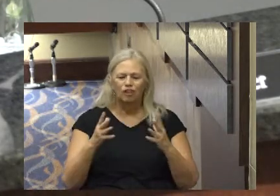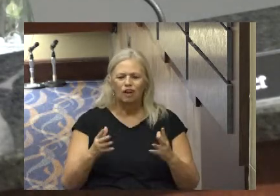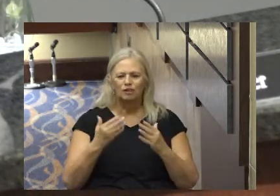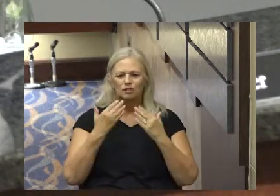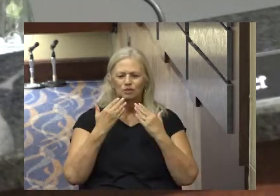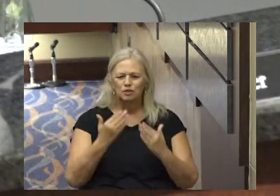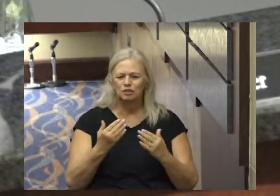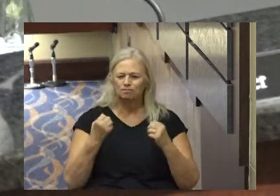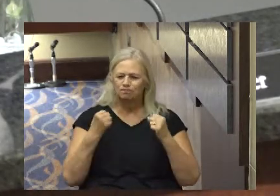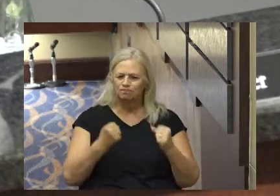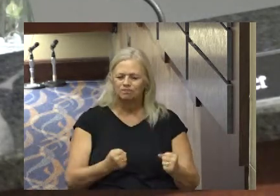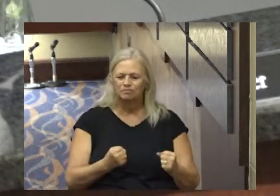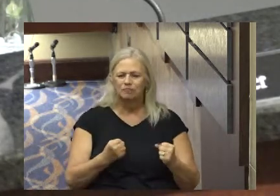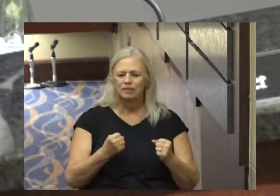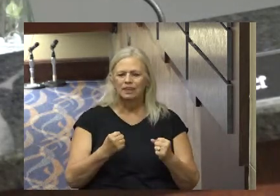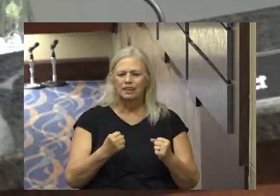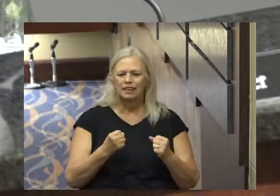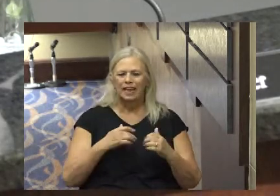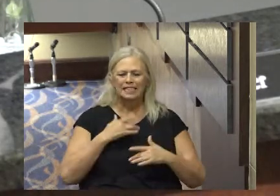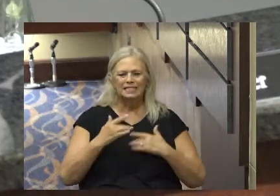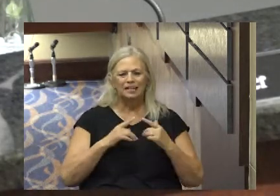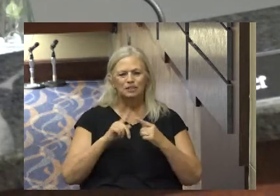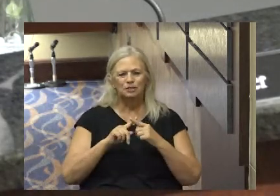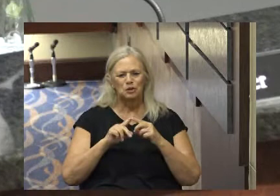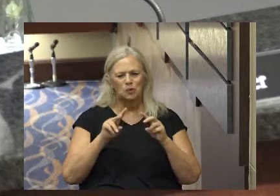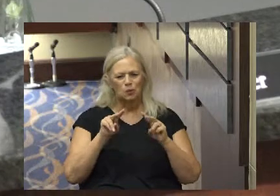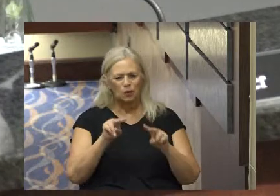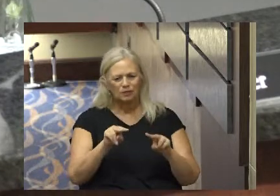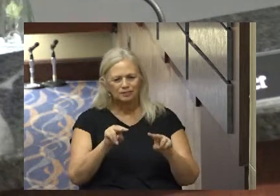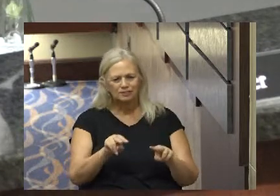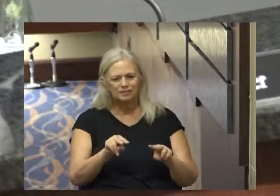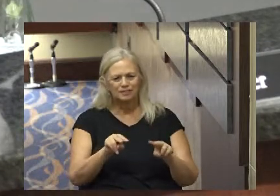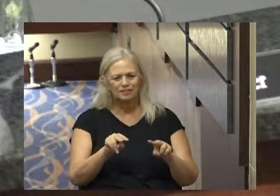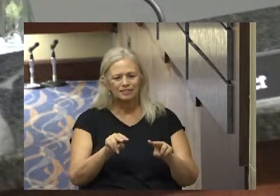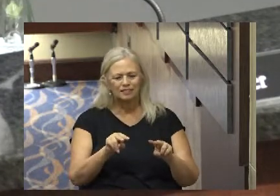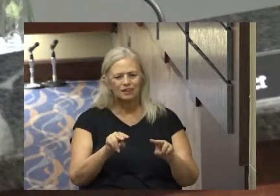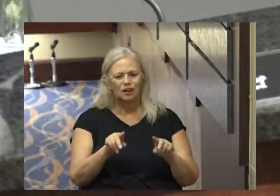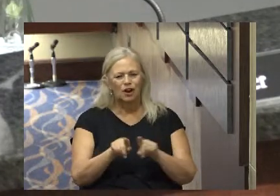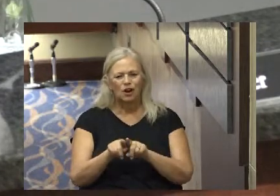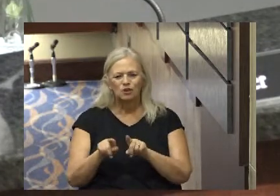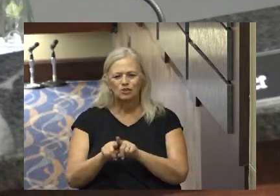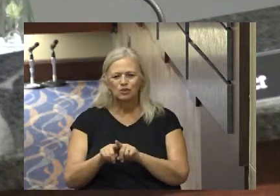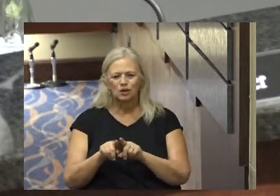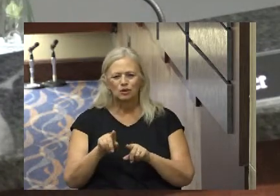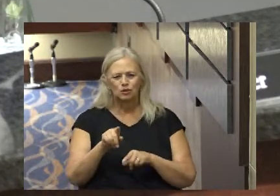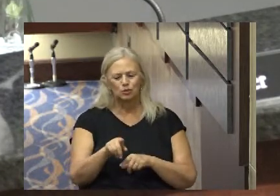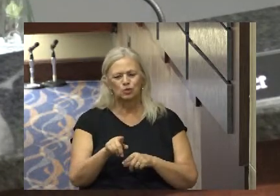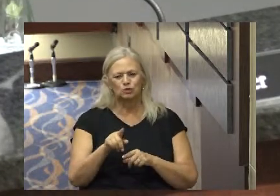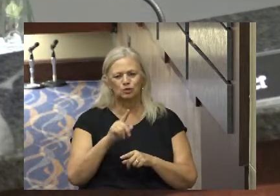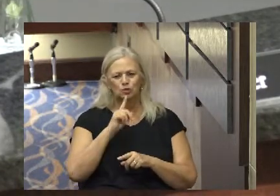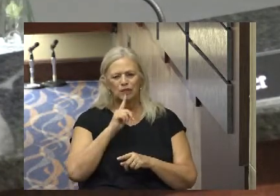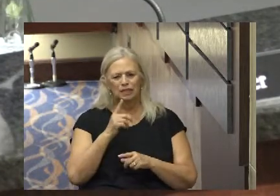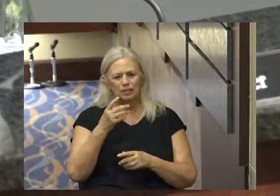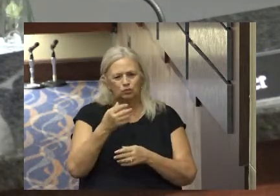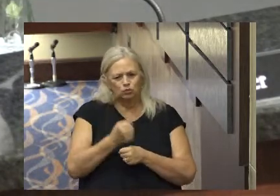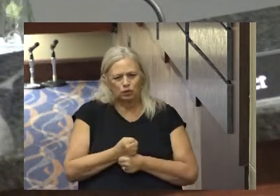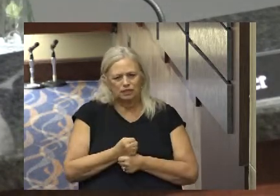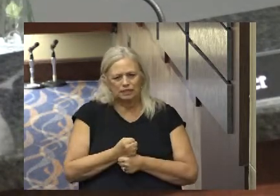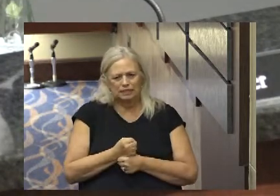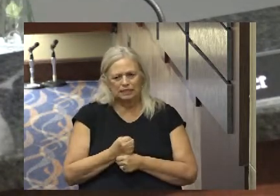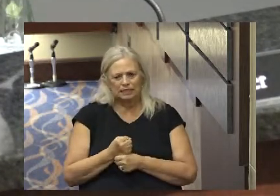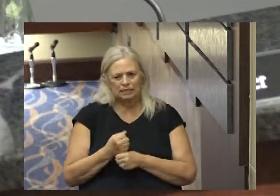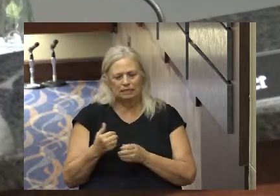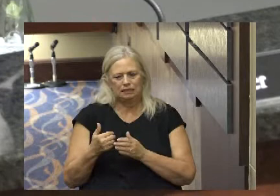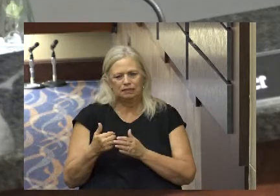to watch. I think you are also such a trusted thought partner, at least to me. I know that if I'm thinking